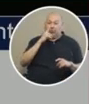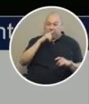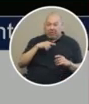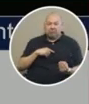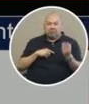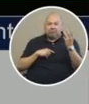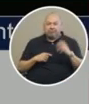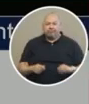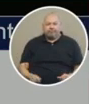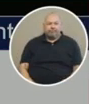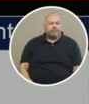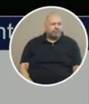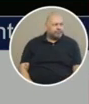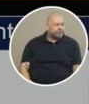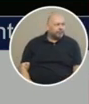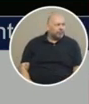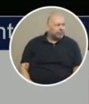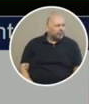please?